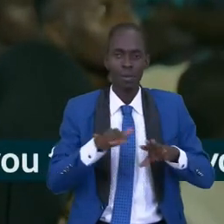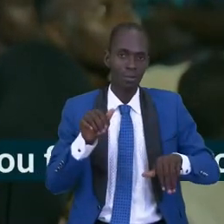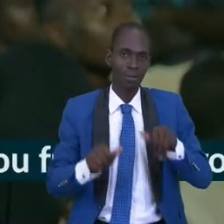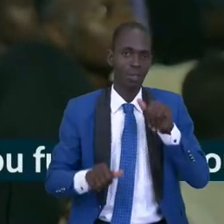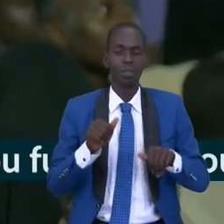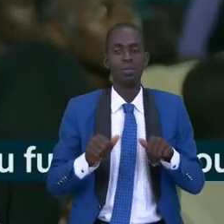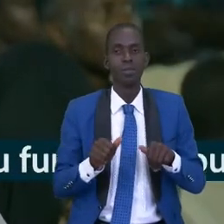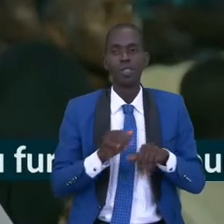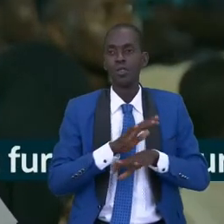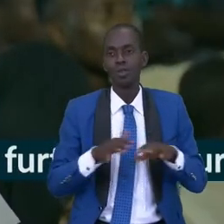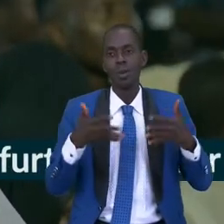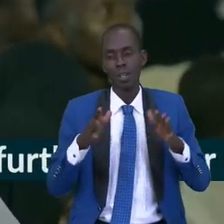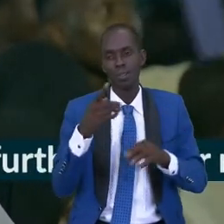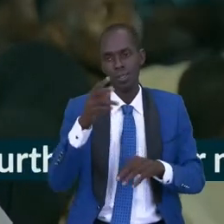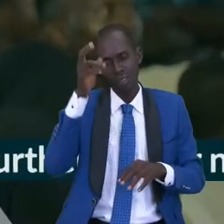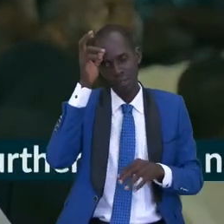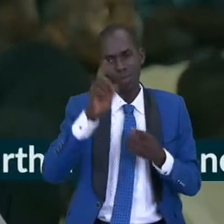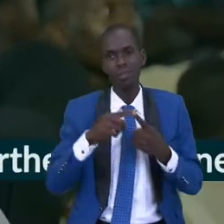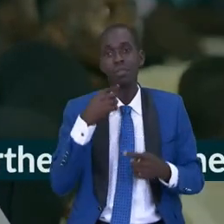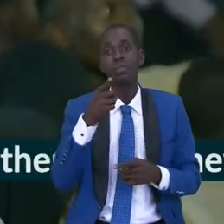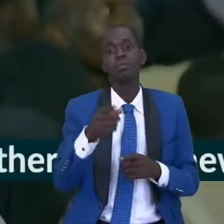Let's be prompt.